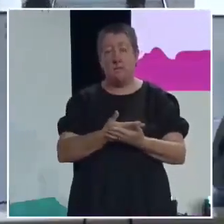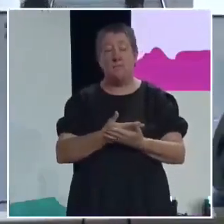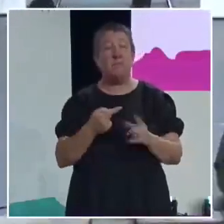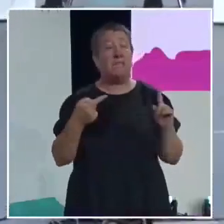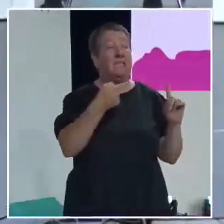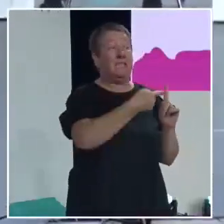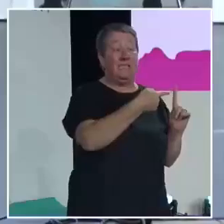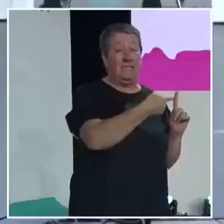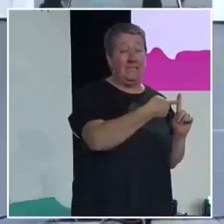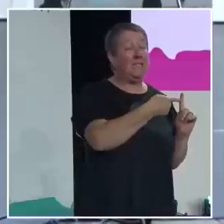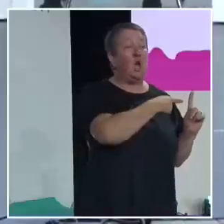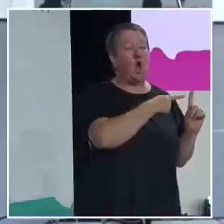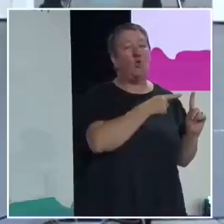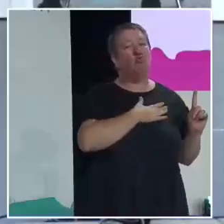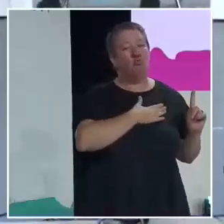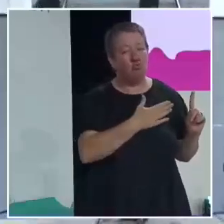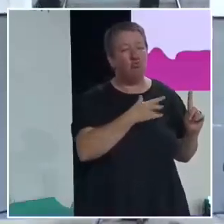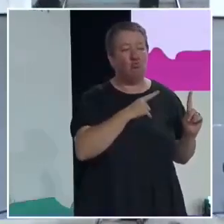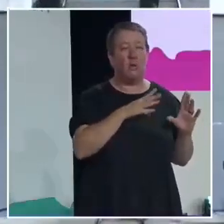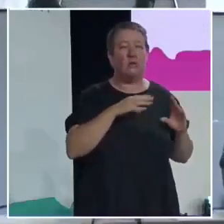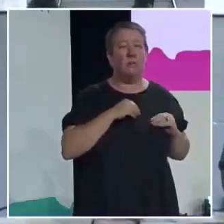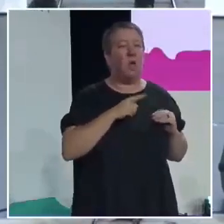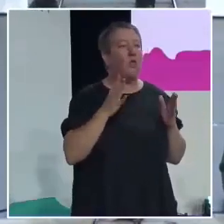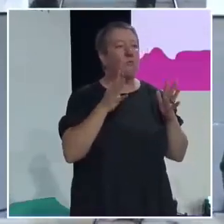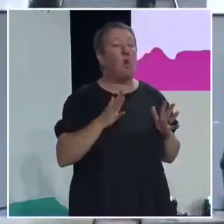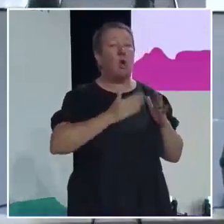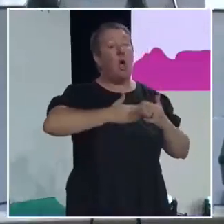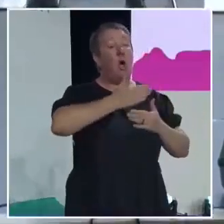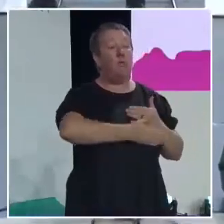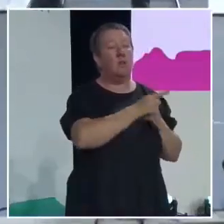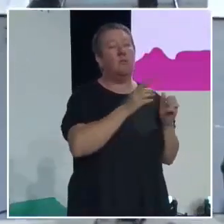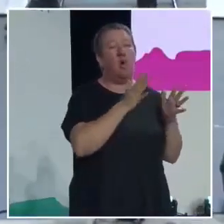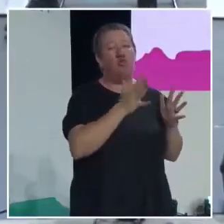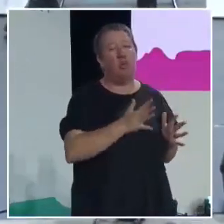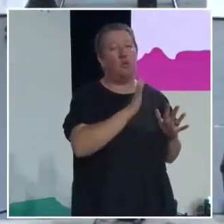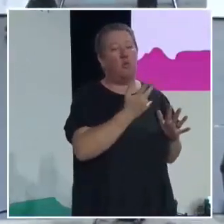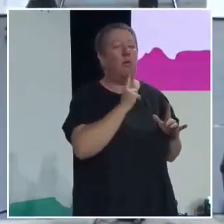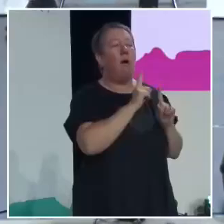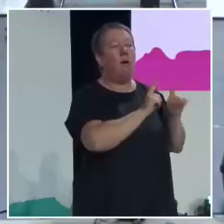He's graciously accepted answering some questions from our moderators afterwards as well.